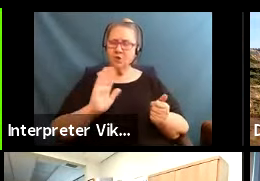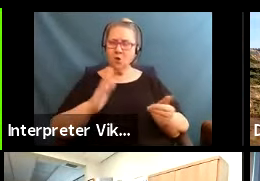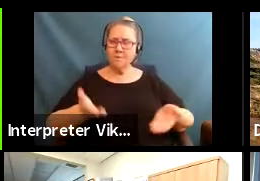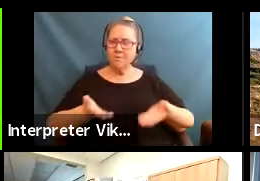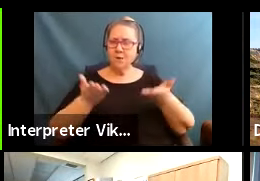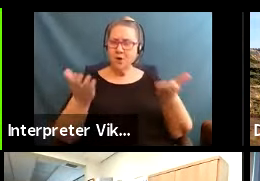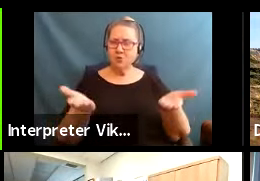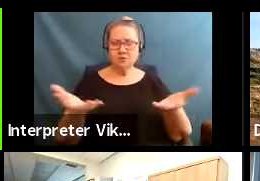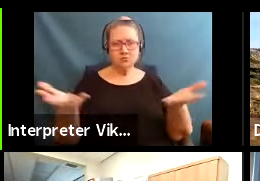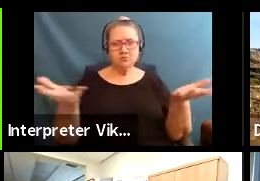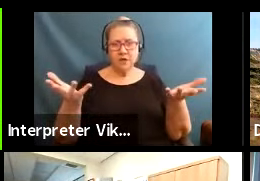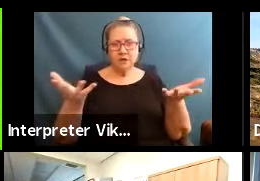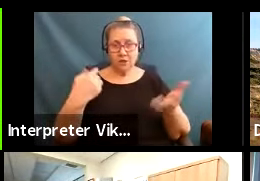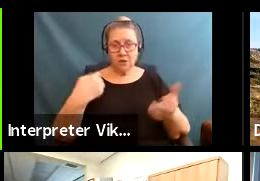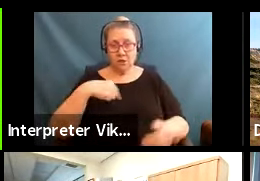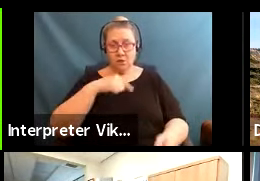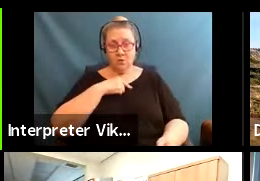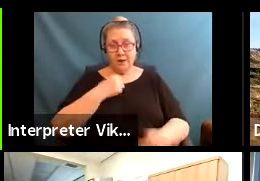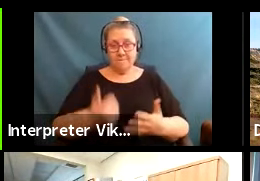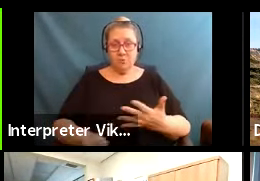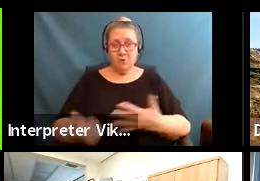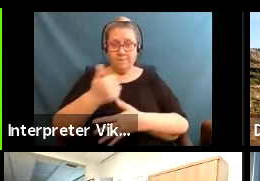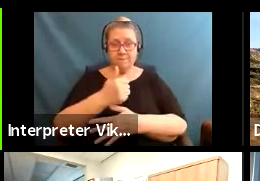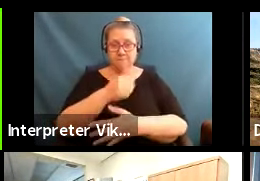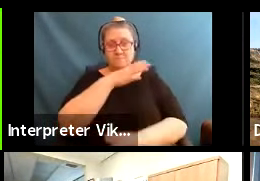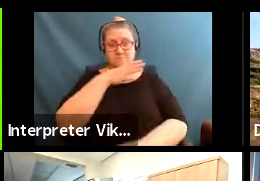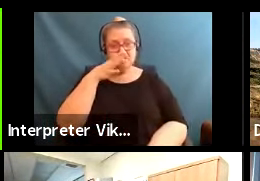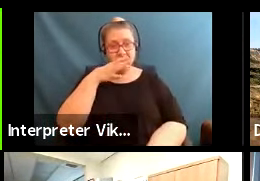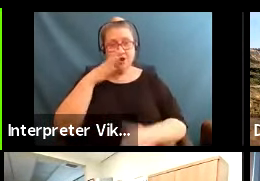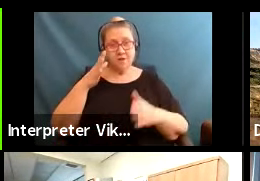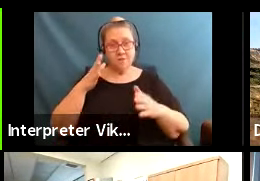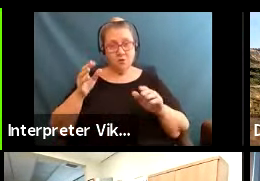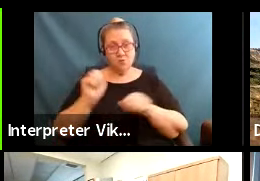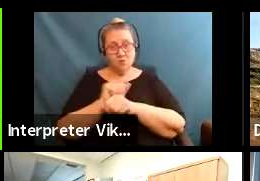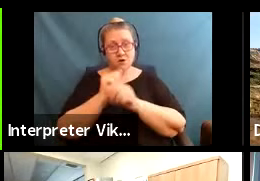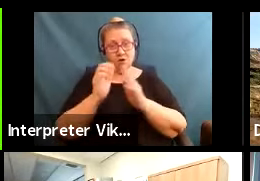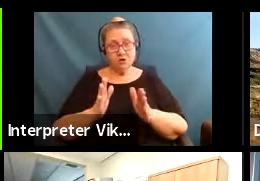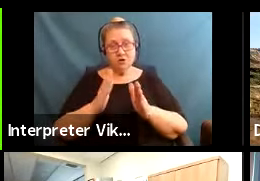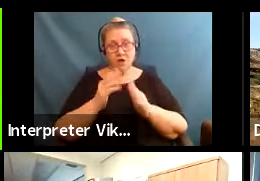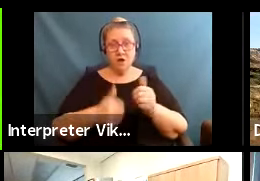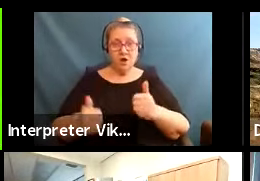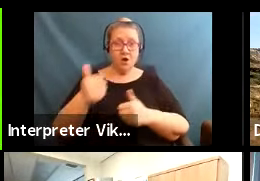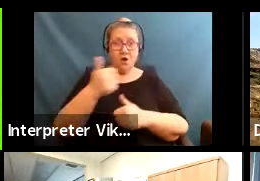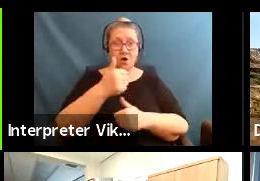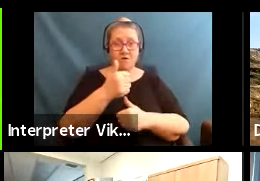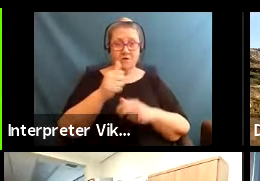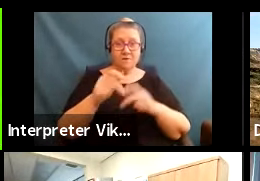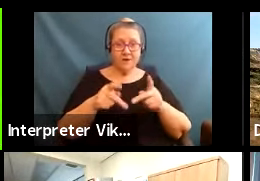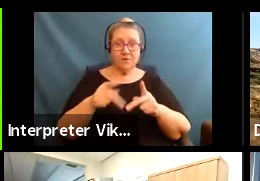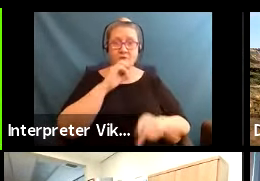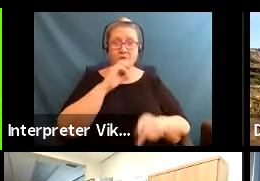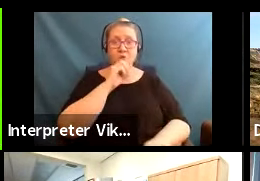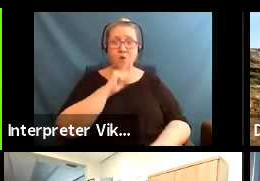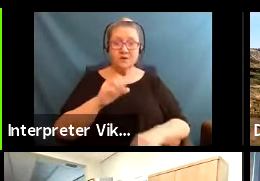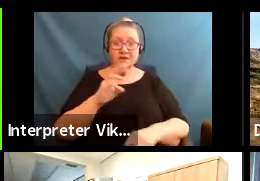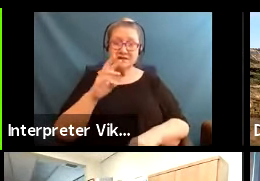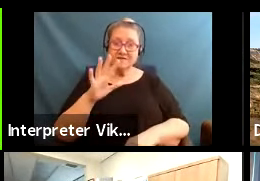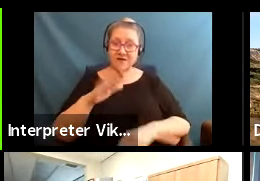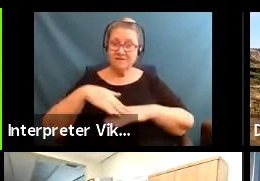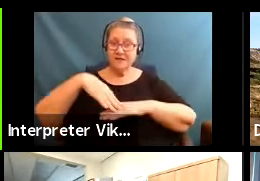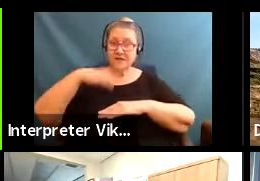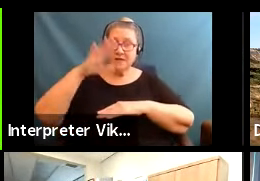you propose that we prioritize farm workers over individuals 65 and older who have